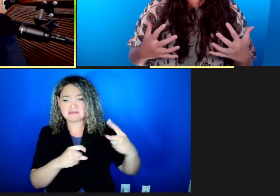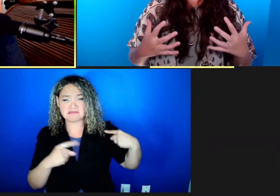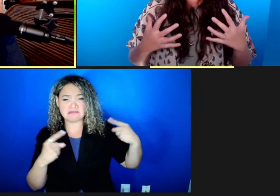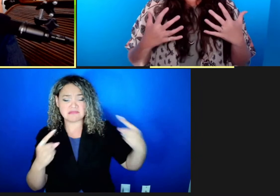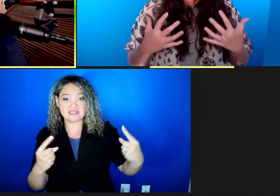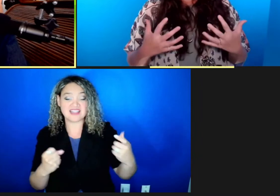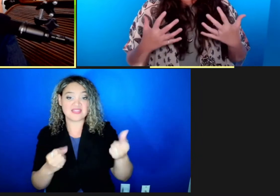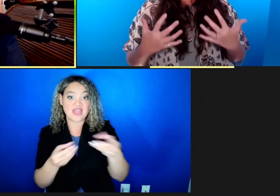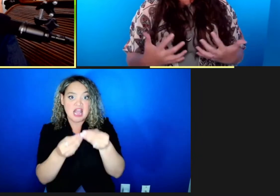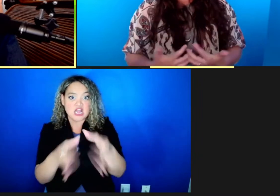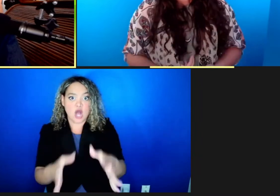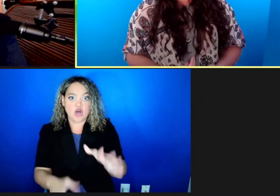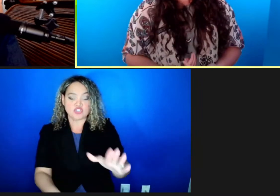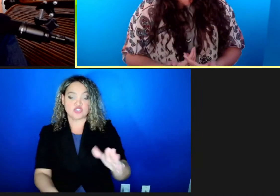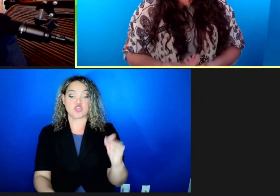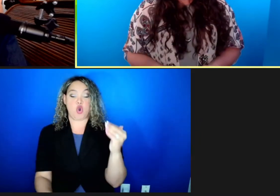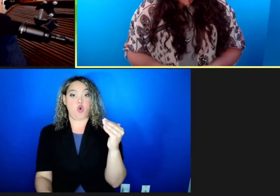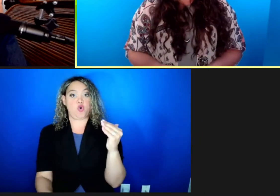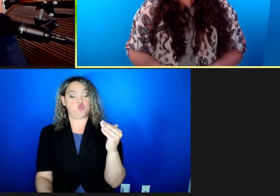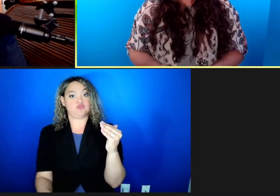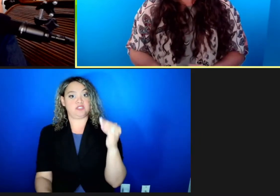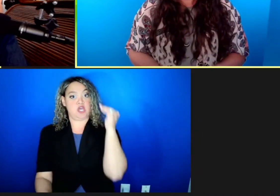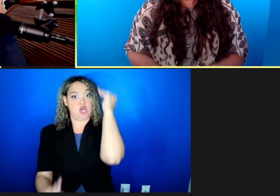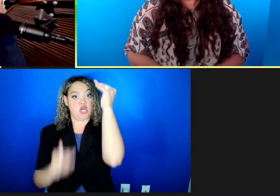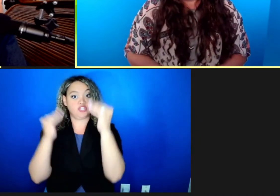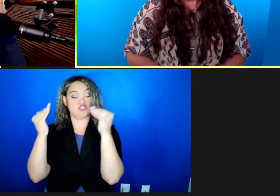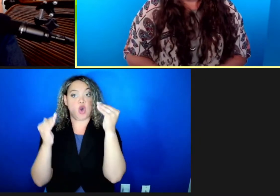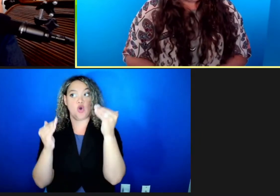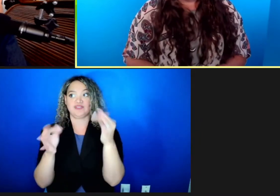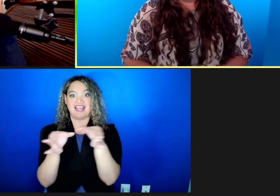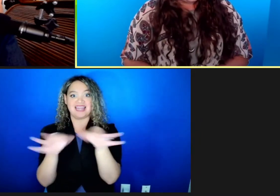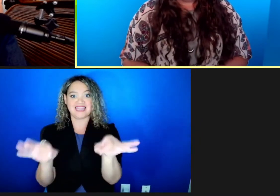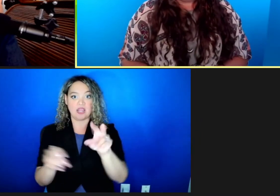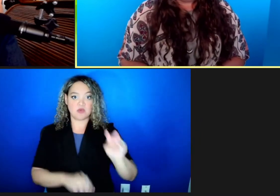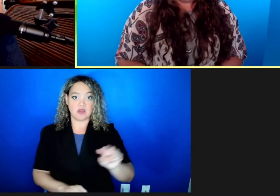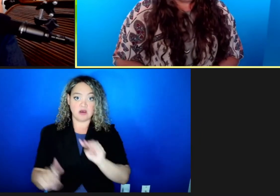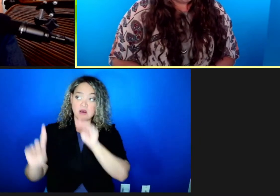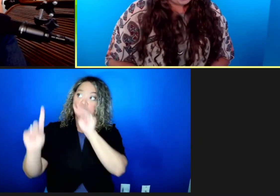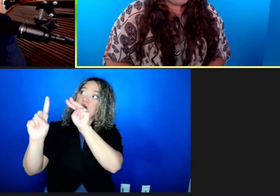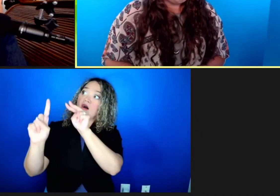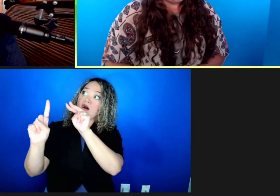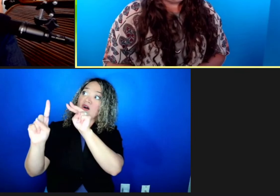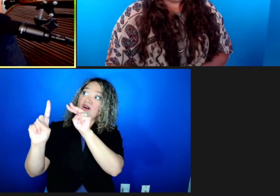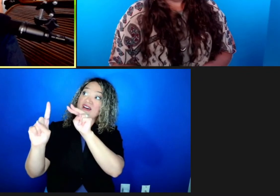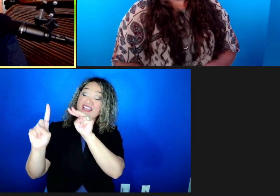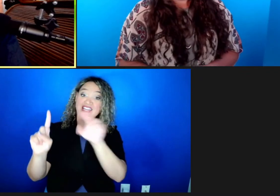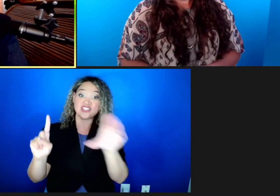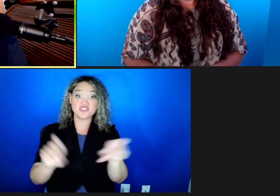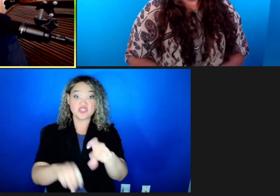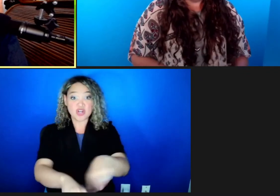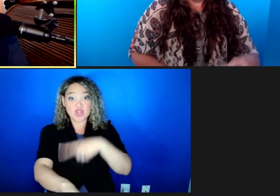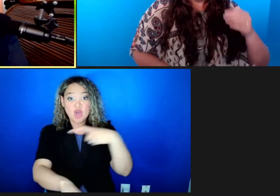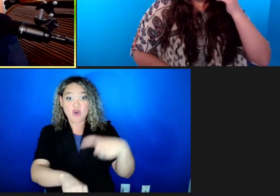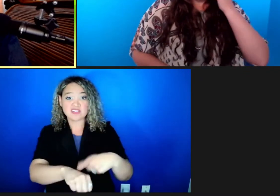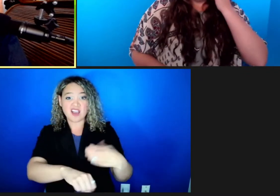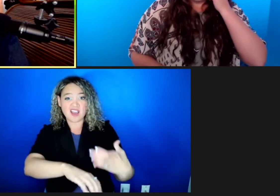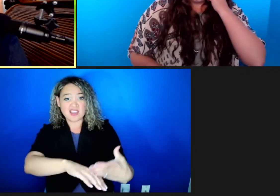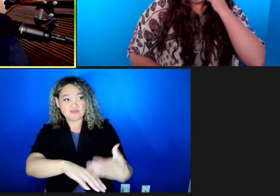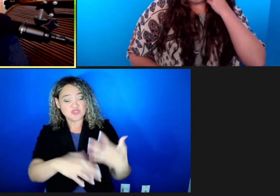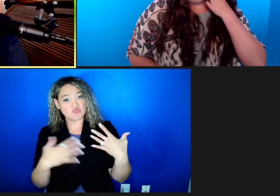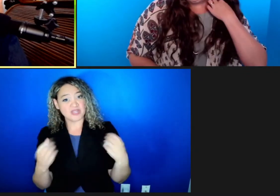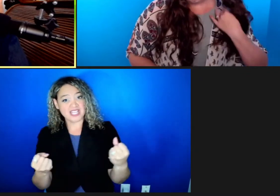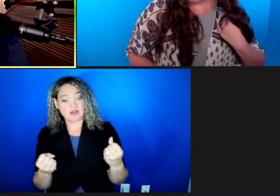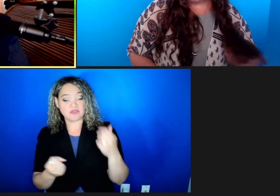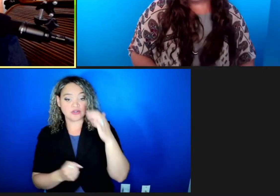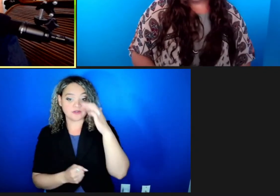lost those adult language models. Wow. And it took a long time to rebound from that. Absolutely. Well, even in